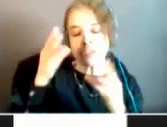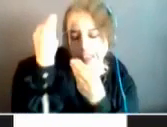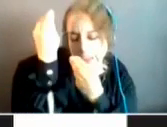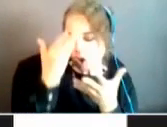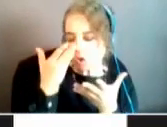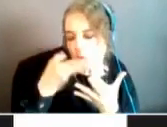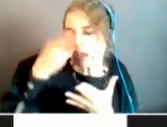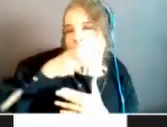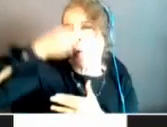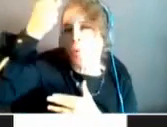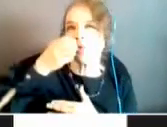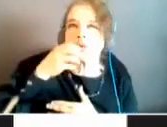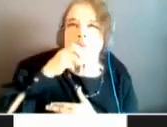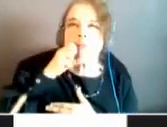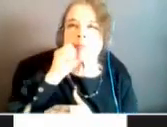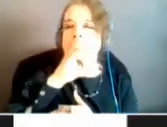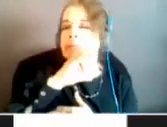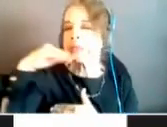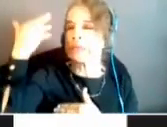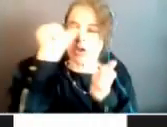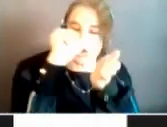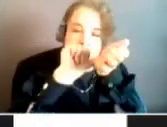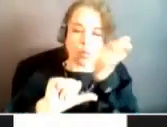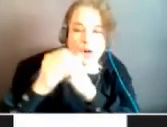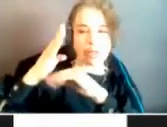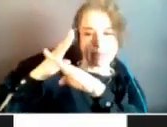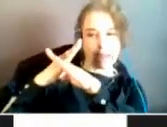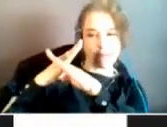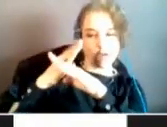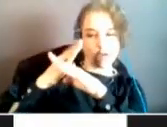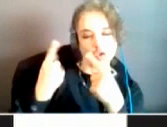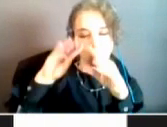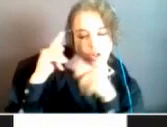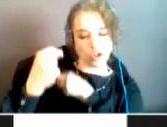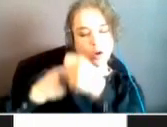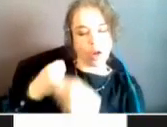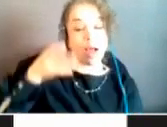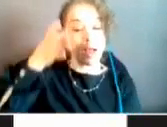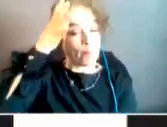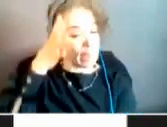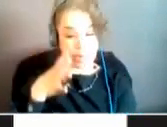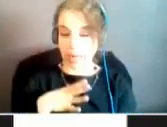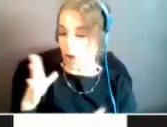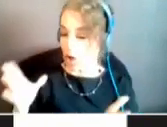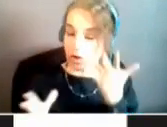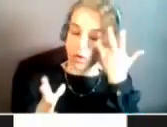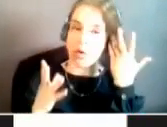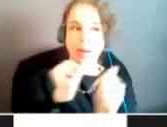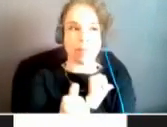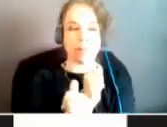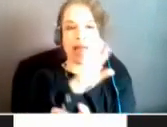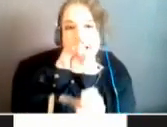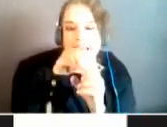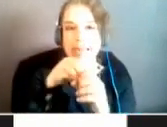to target older adult white males in suicide prevention efforts. Traditionally, men have not been encouraged or empowered to engage